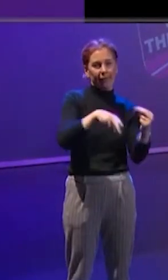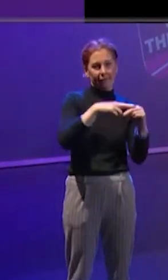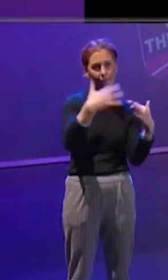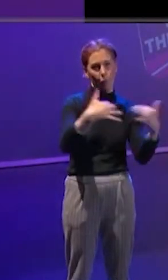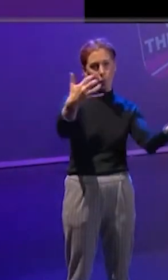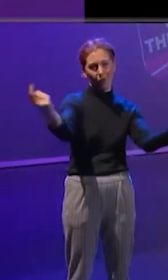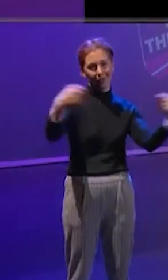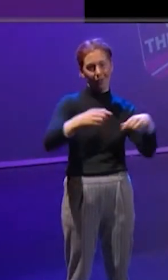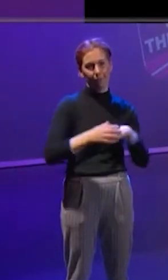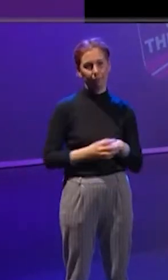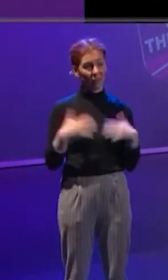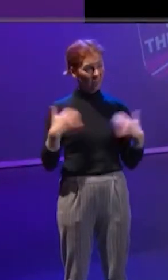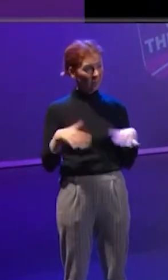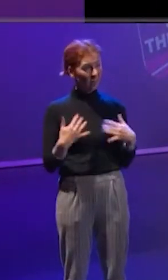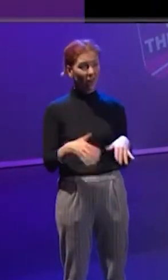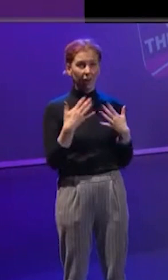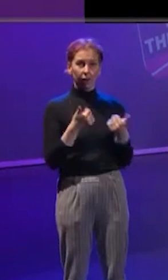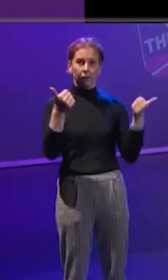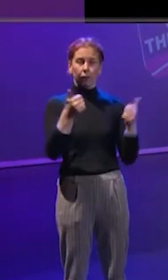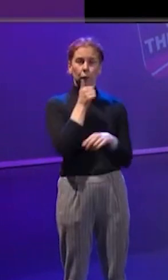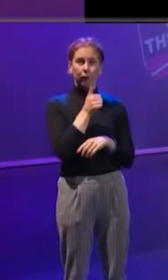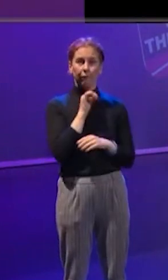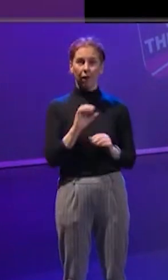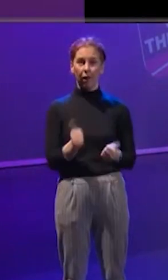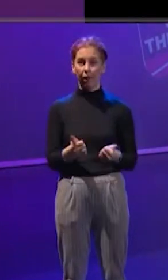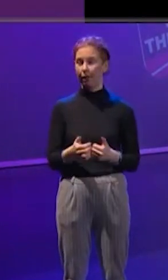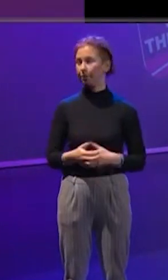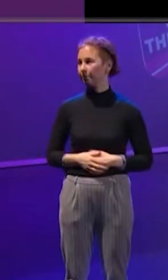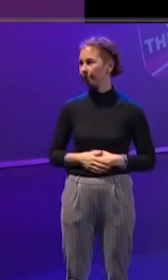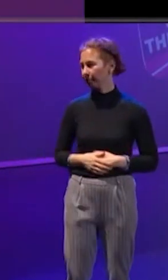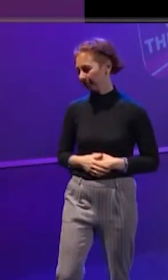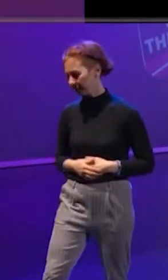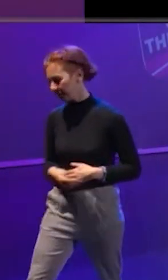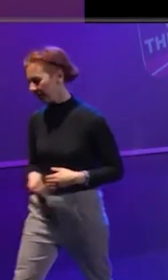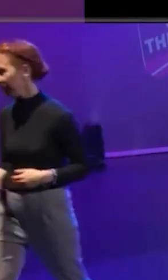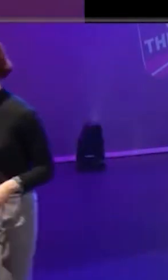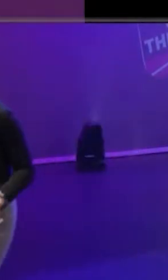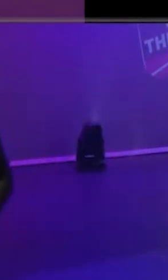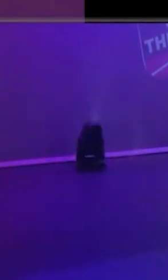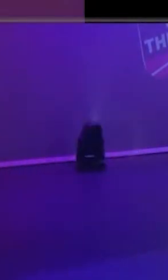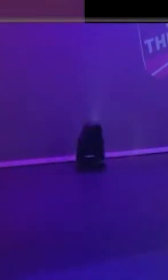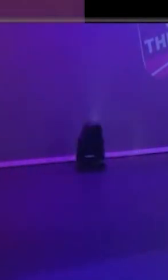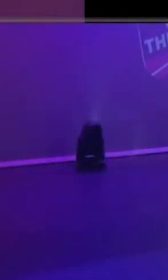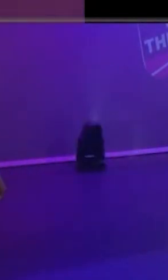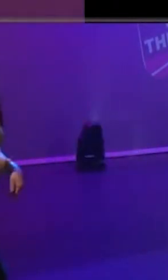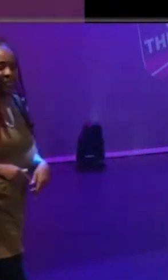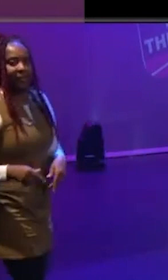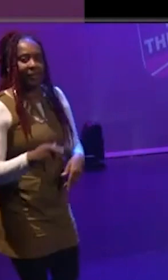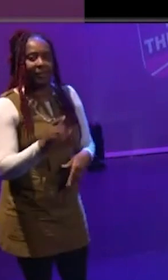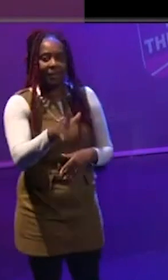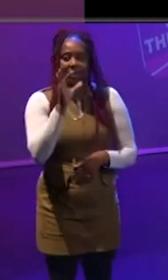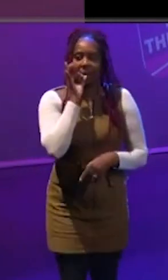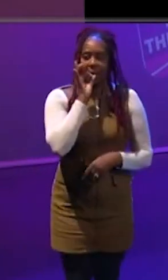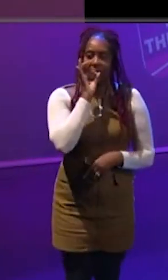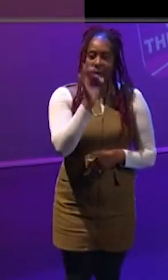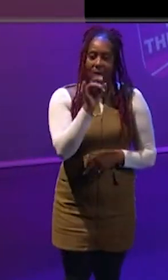Amazing, that's all so helpful. That's exactly what we want to hear. I was going to ask, have you ever felt imposter syndrome